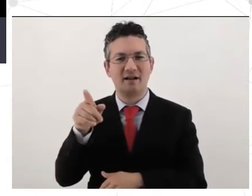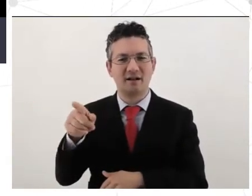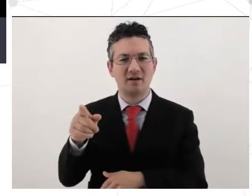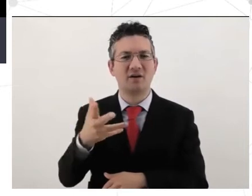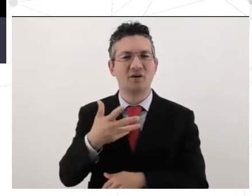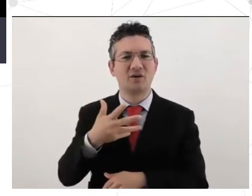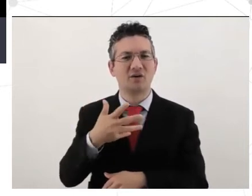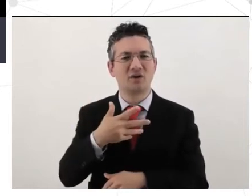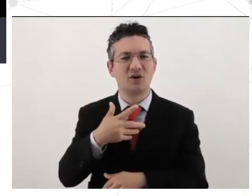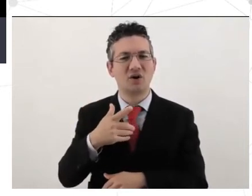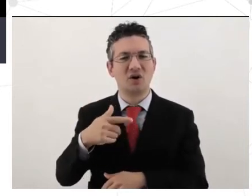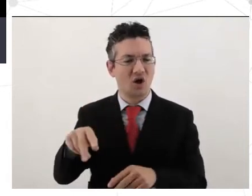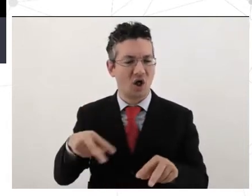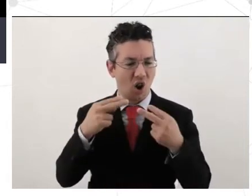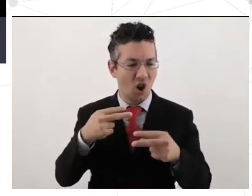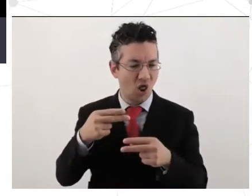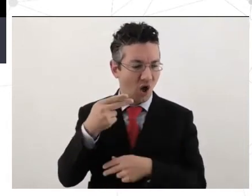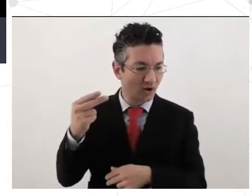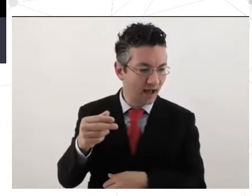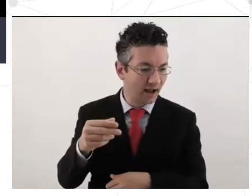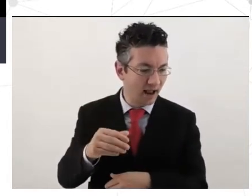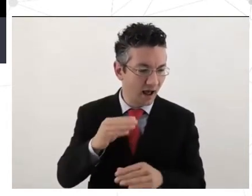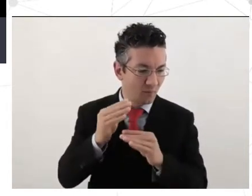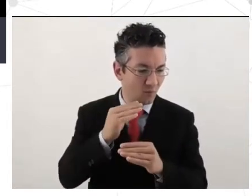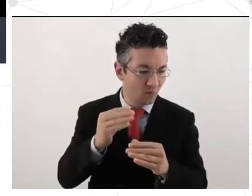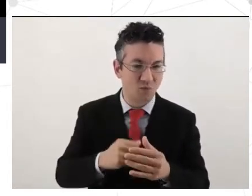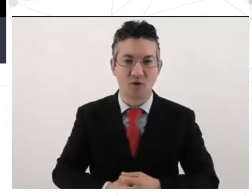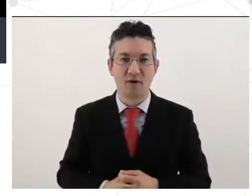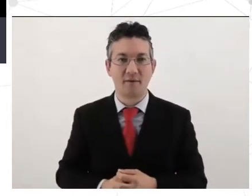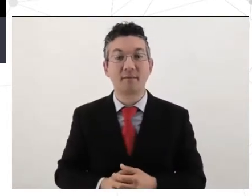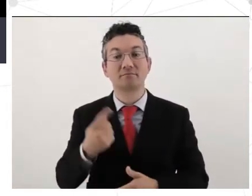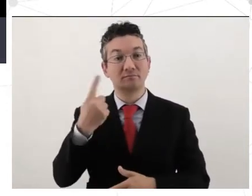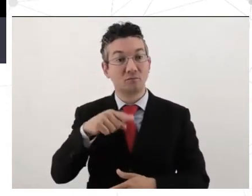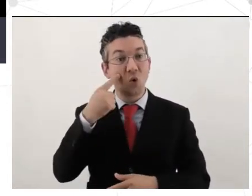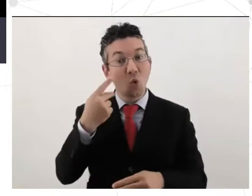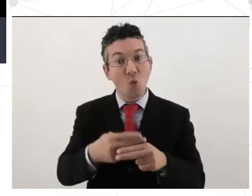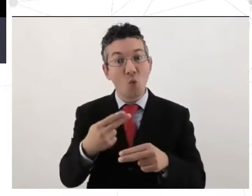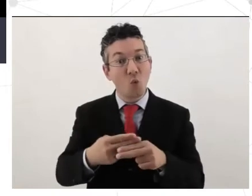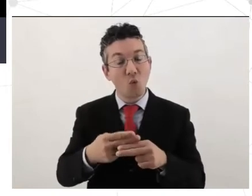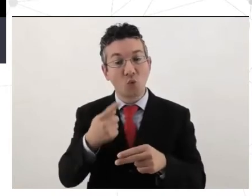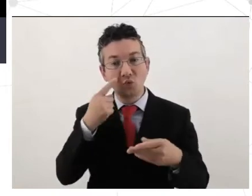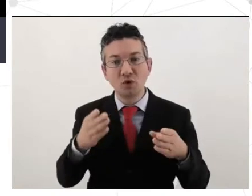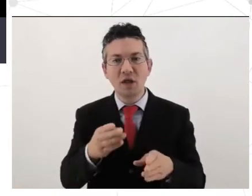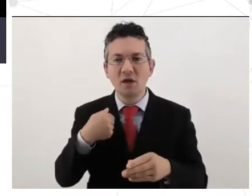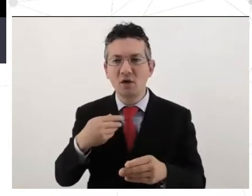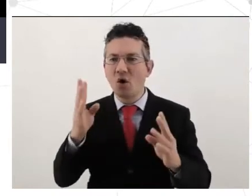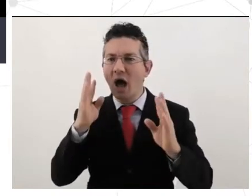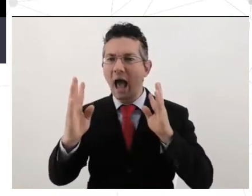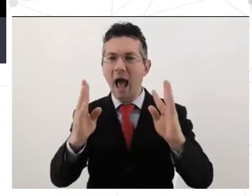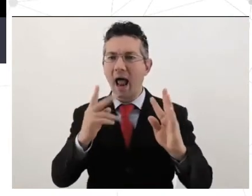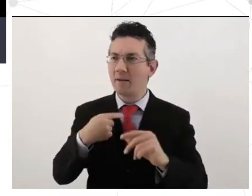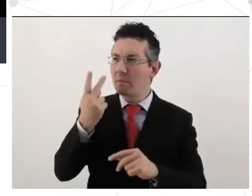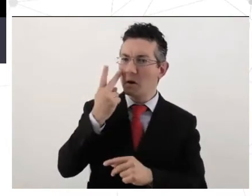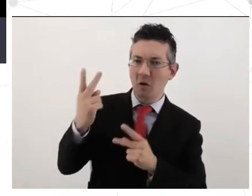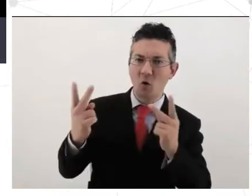of us, so we know we're walking straight towards it. Forum Plaza. On Main Street and straight towards the